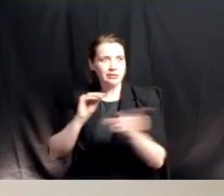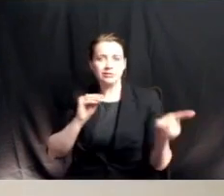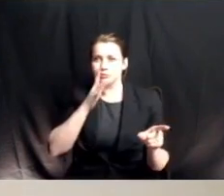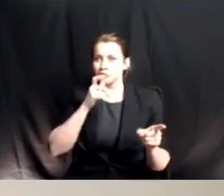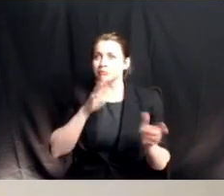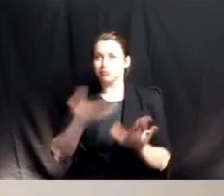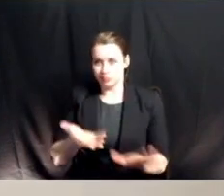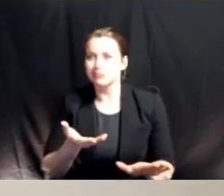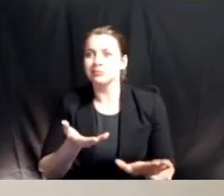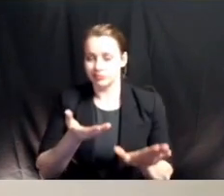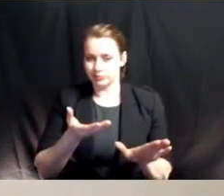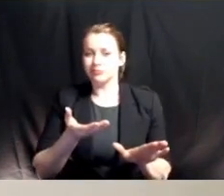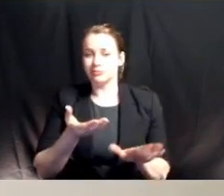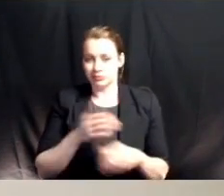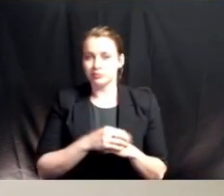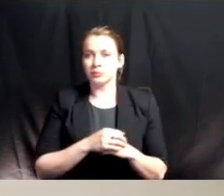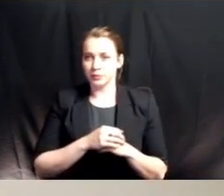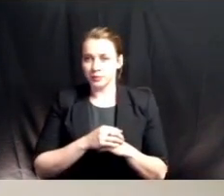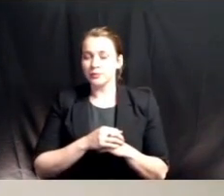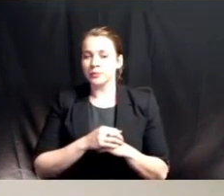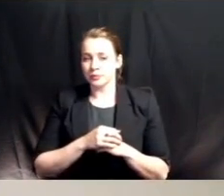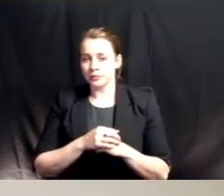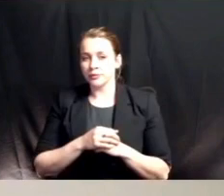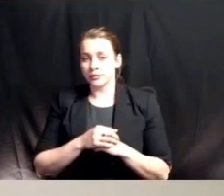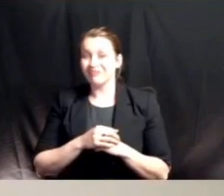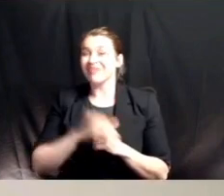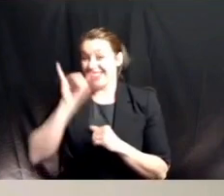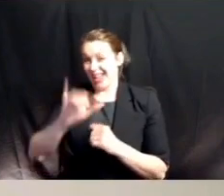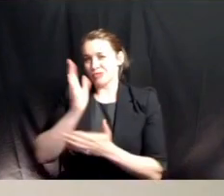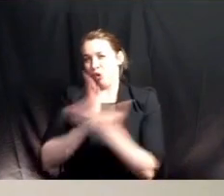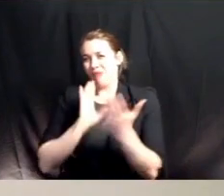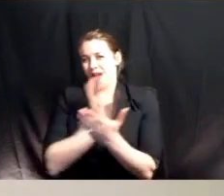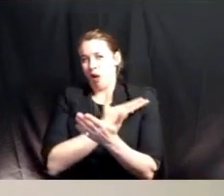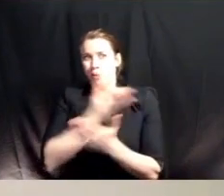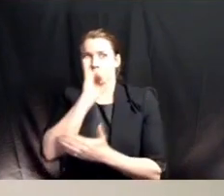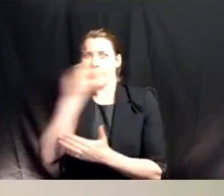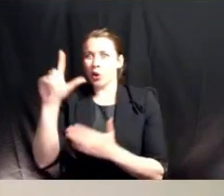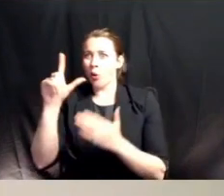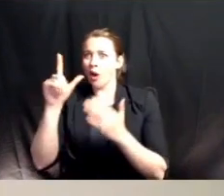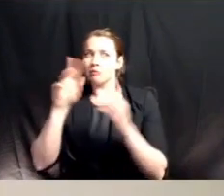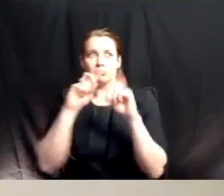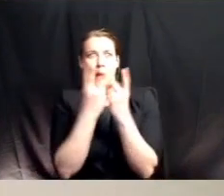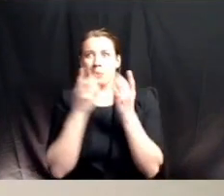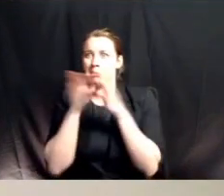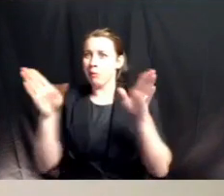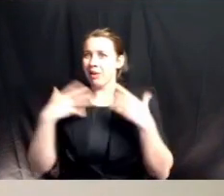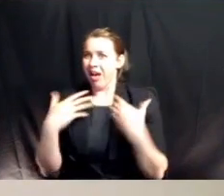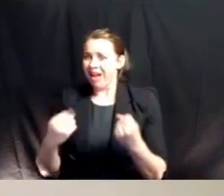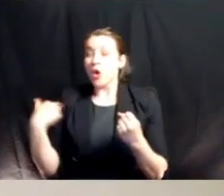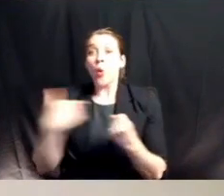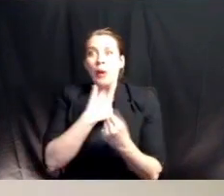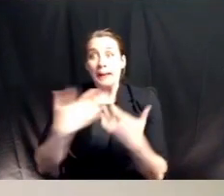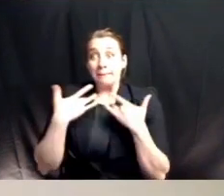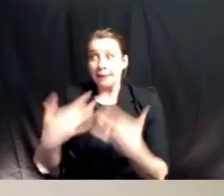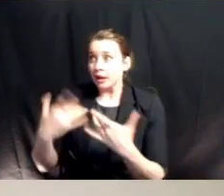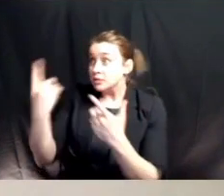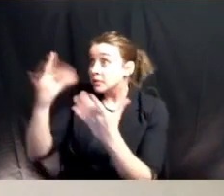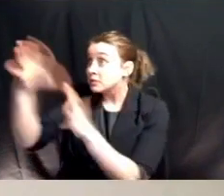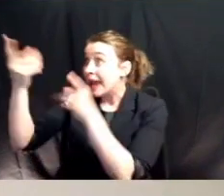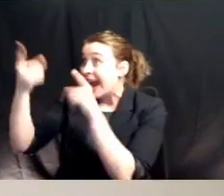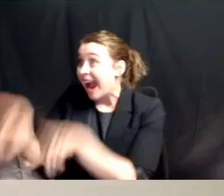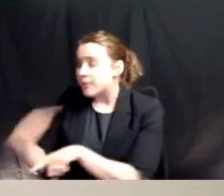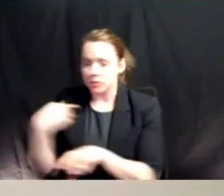of the public health of our agency, that we have a very robust review committee. We've put out